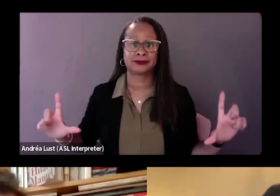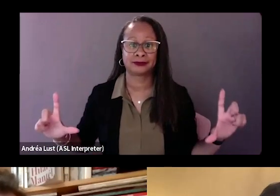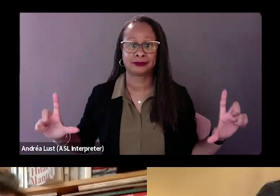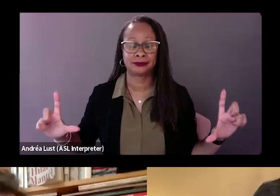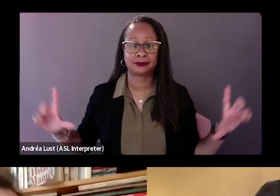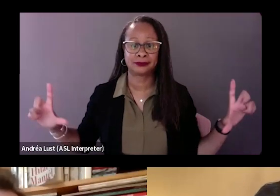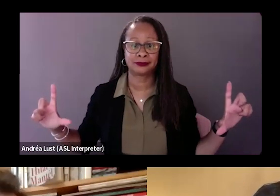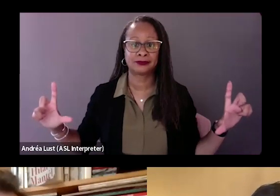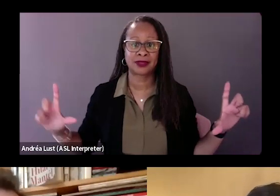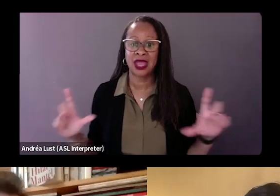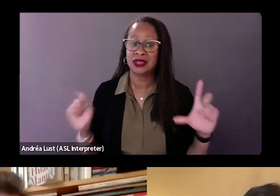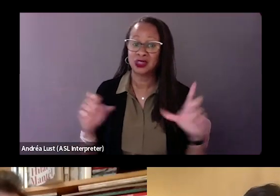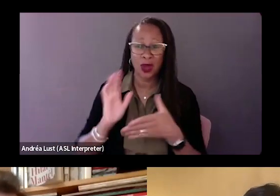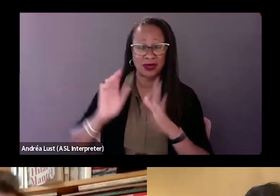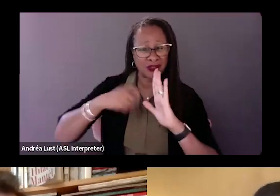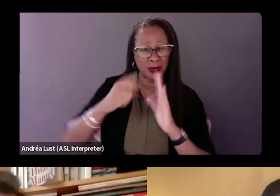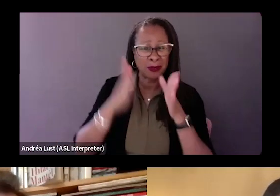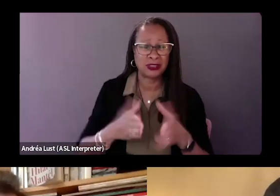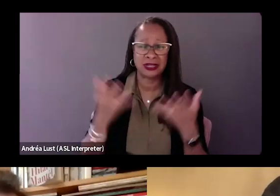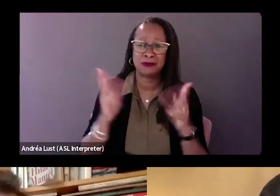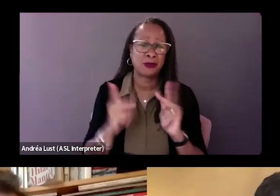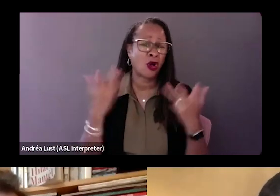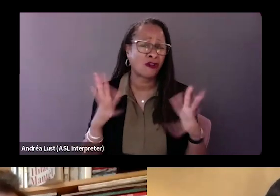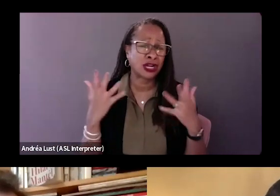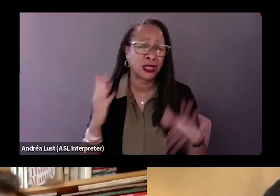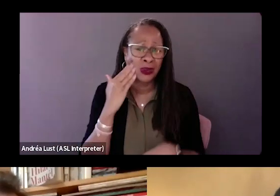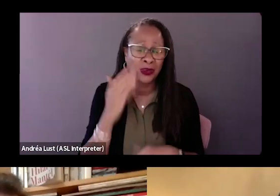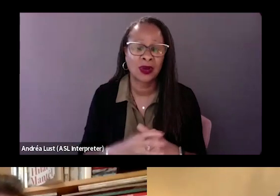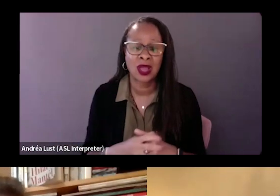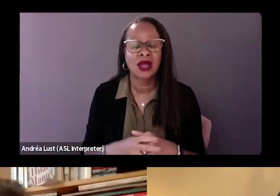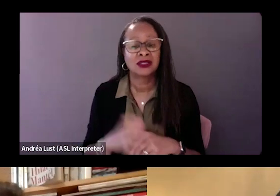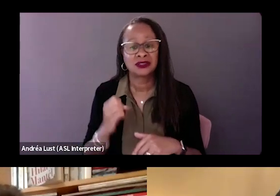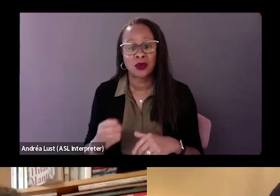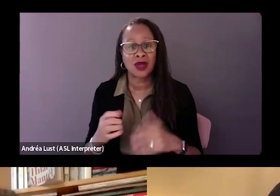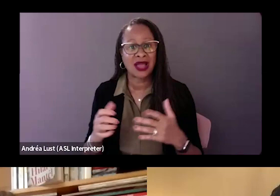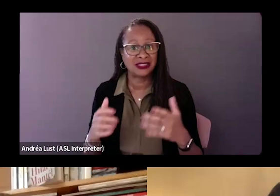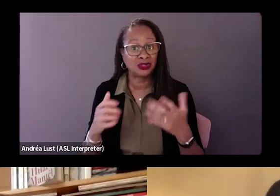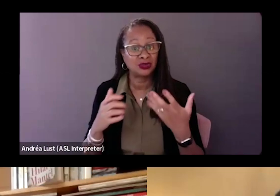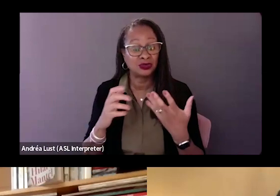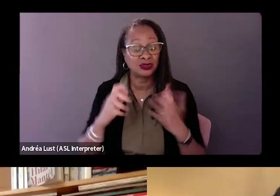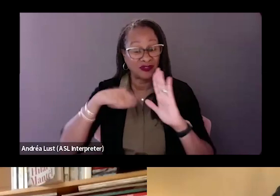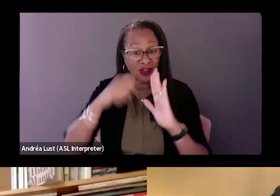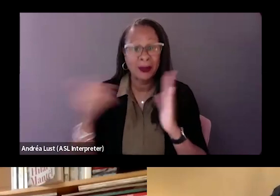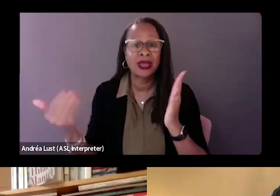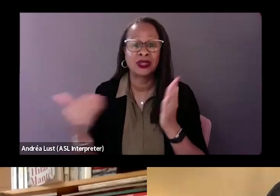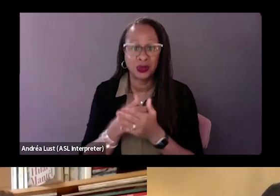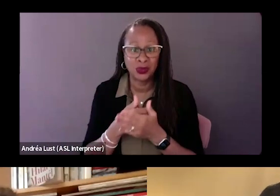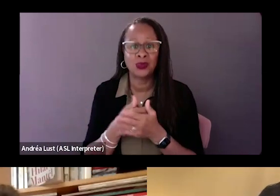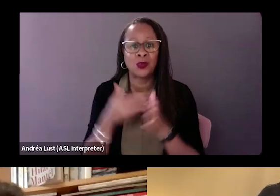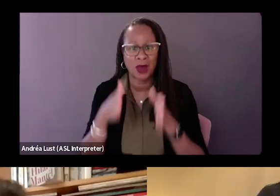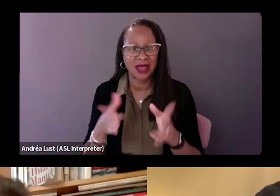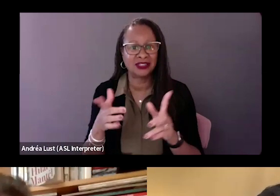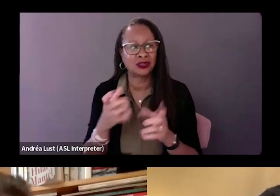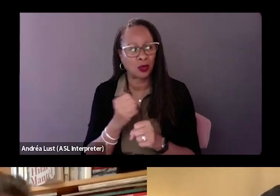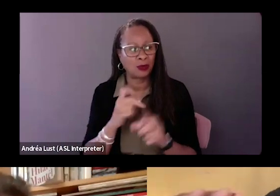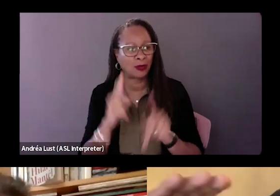was already known so widely, I had to almost shoot Ravish anew so that people would find a new perspective to him. So